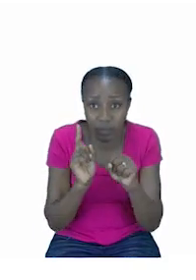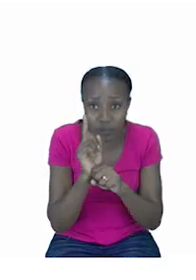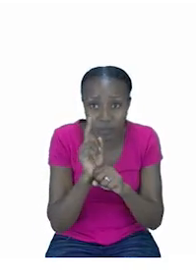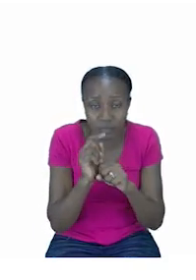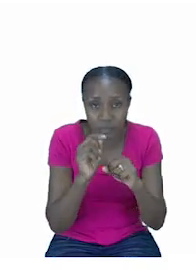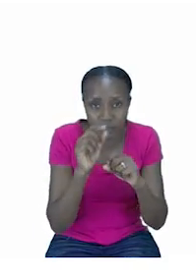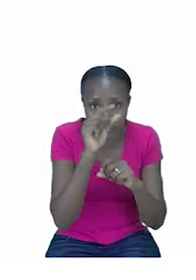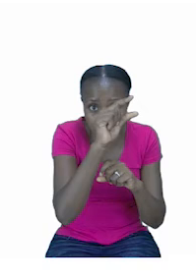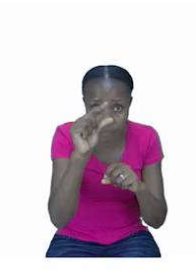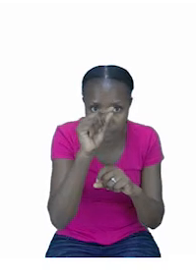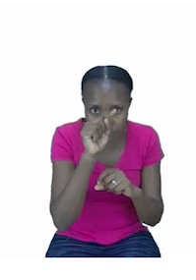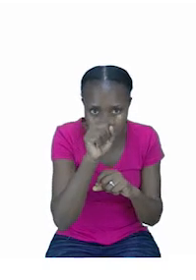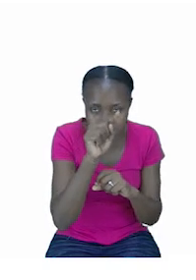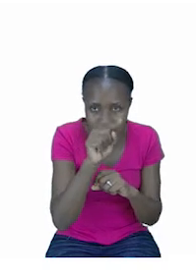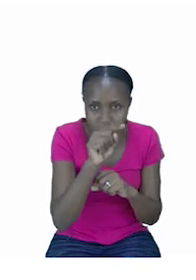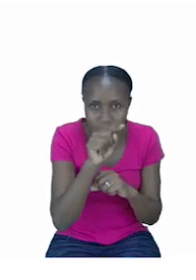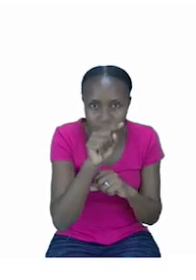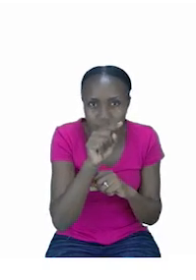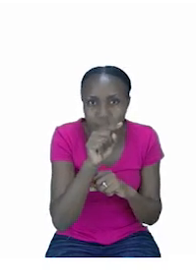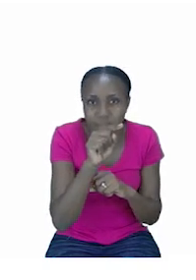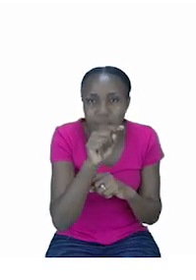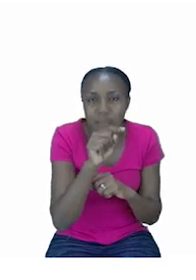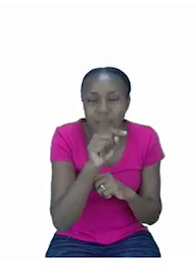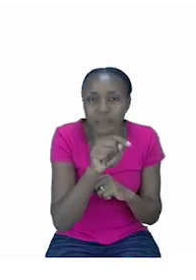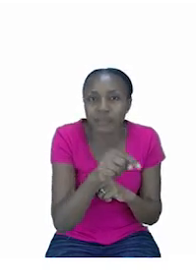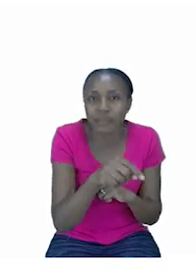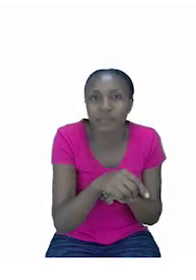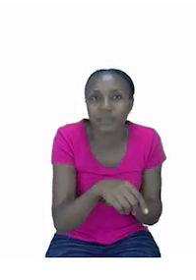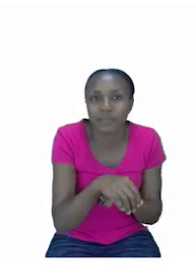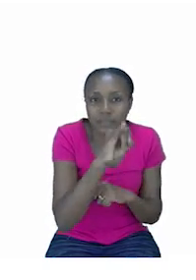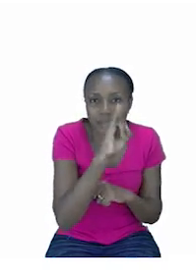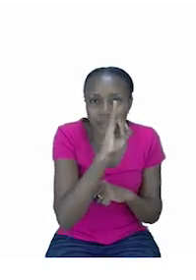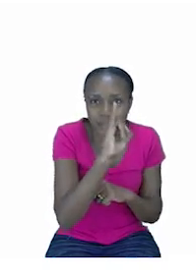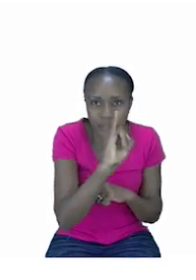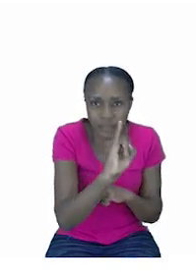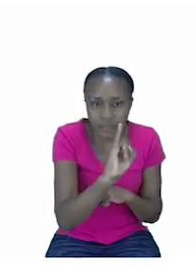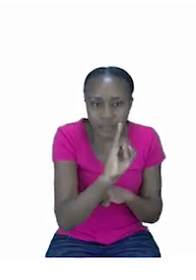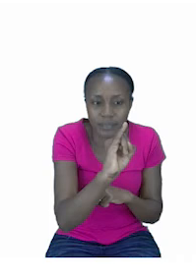word. Well done. Let us read that word together.